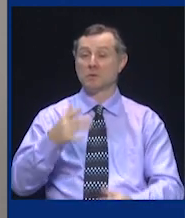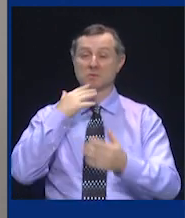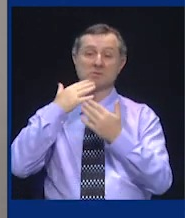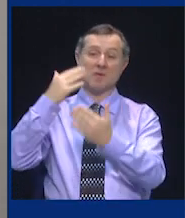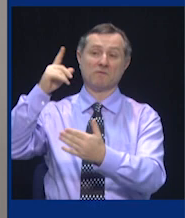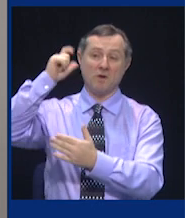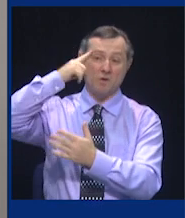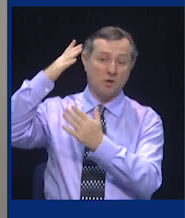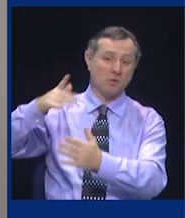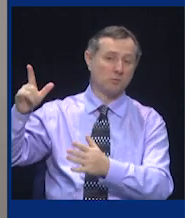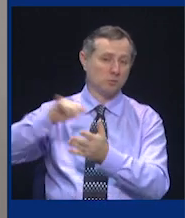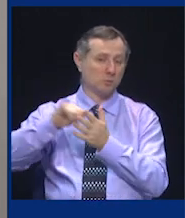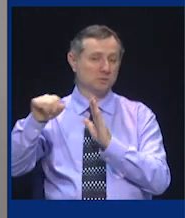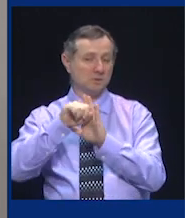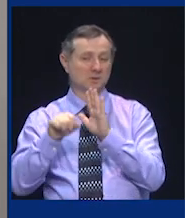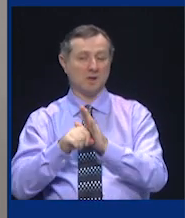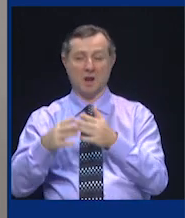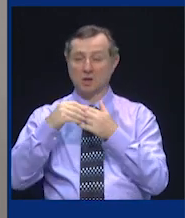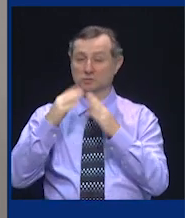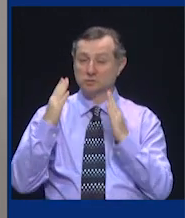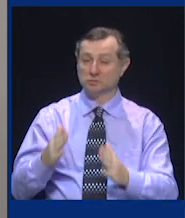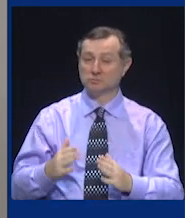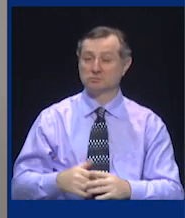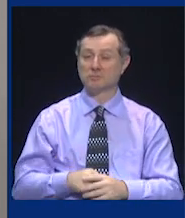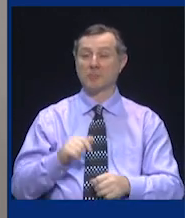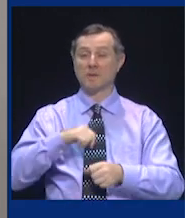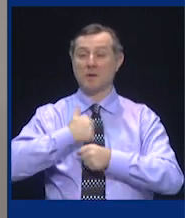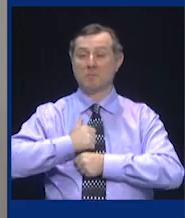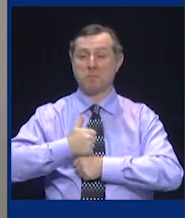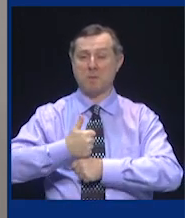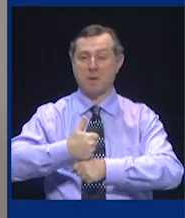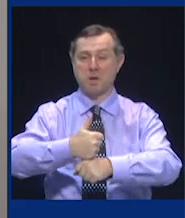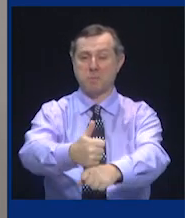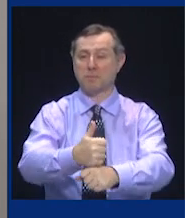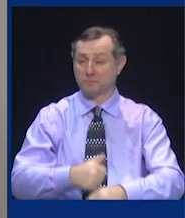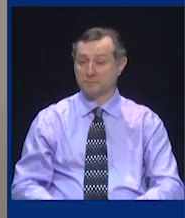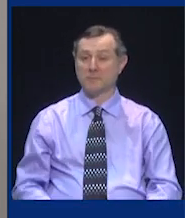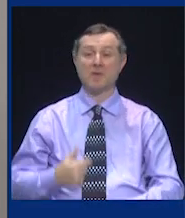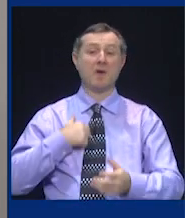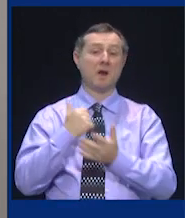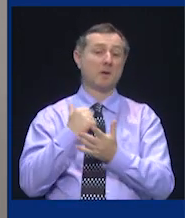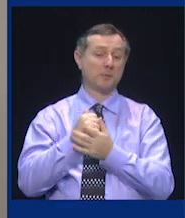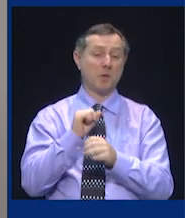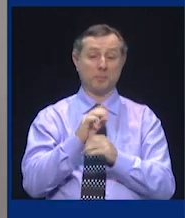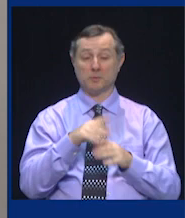and the state's leadership, we had sites up and running, serving employees, and we